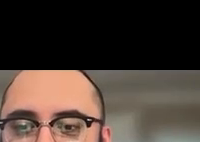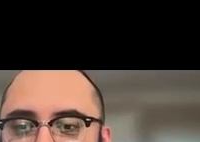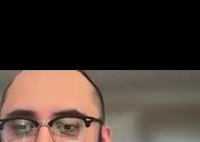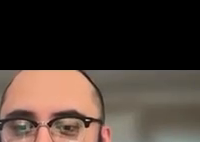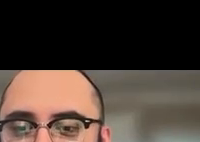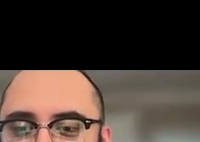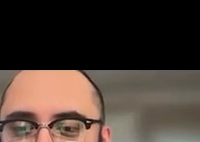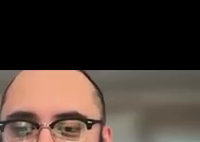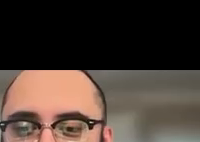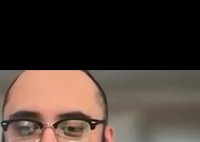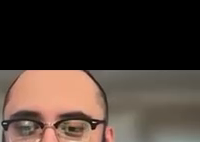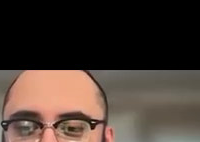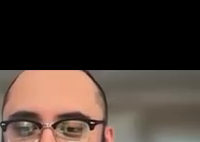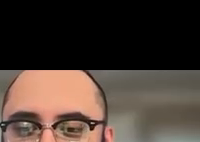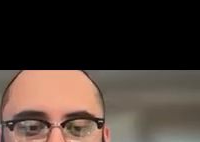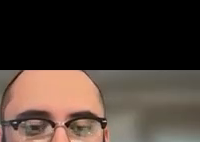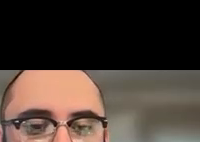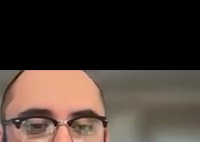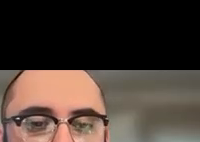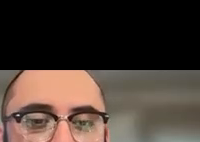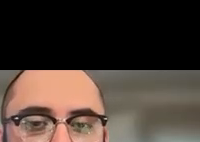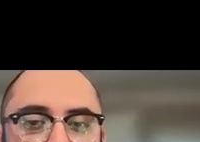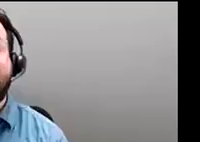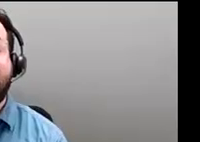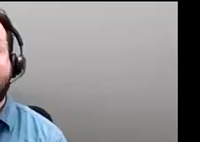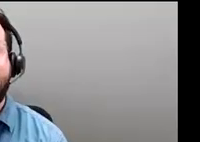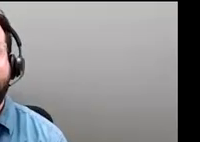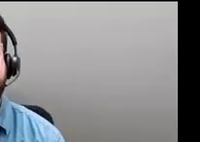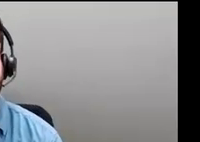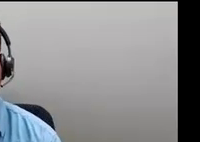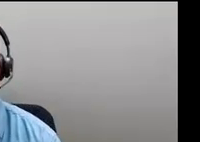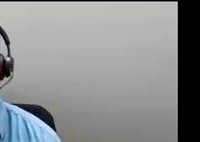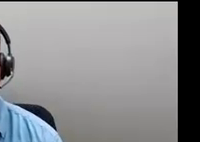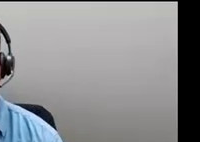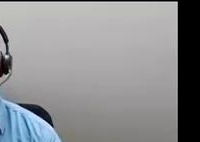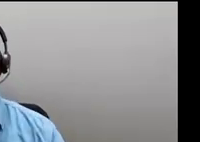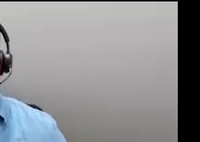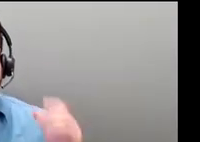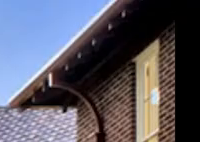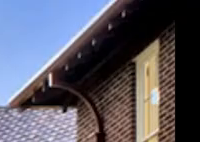reach out to me for the link. Thank you all bye. Thanks again, everyone. Appreciate it.